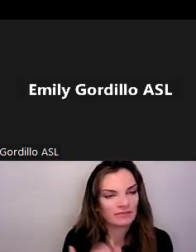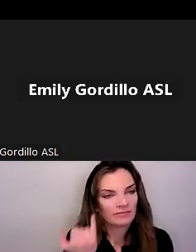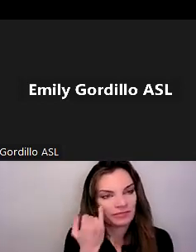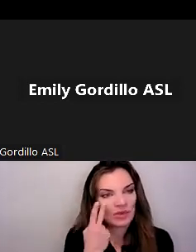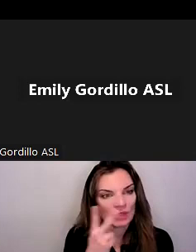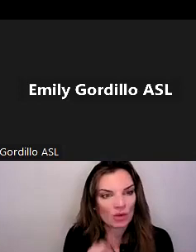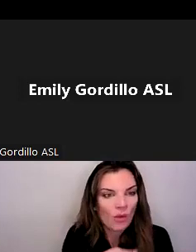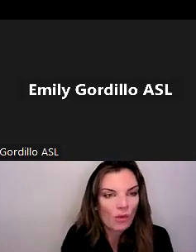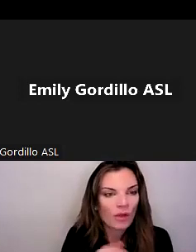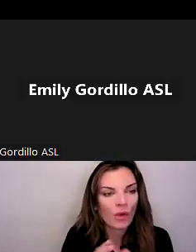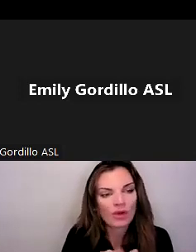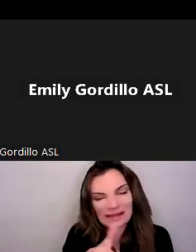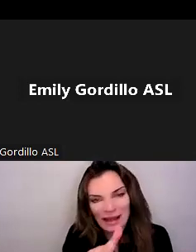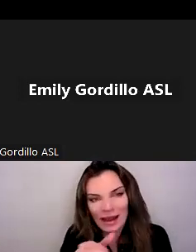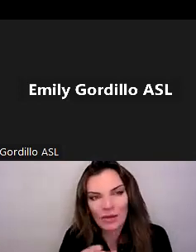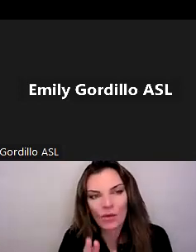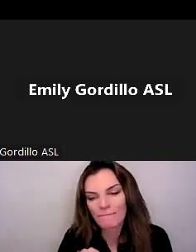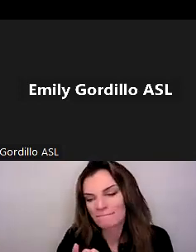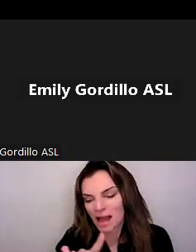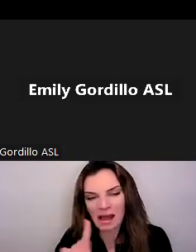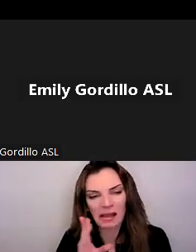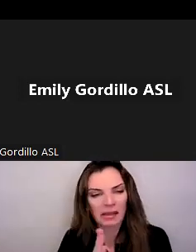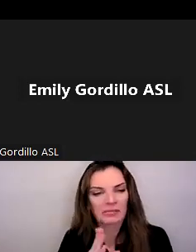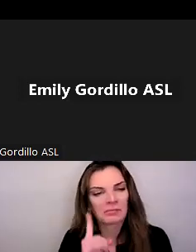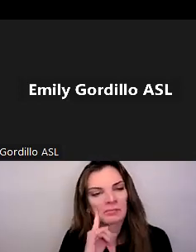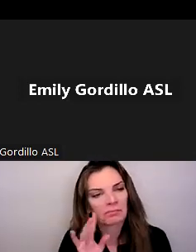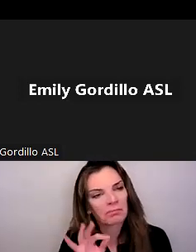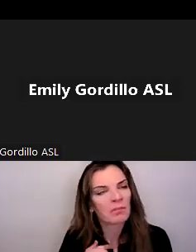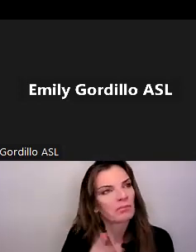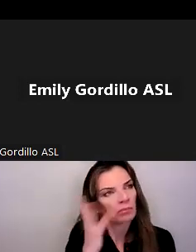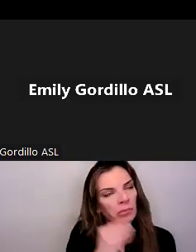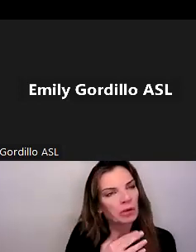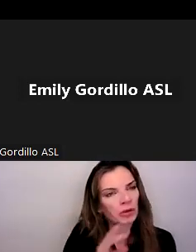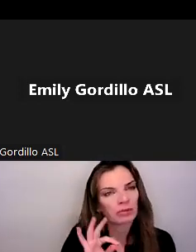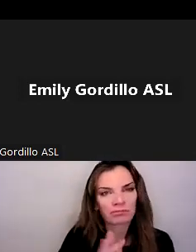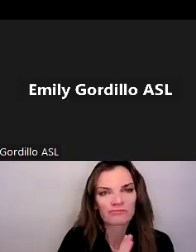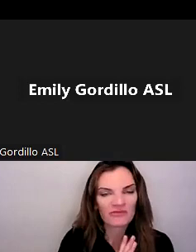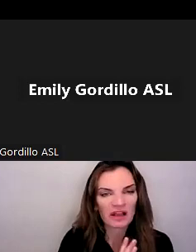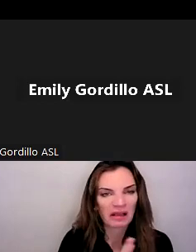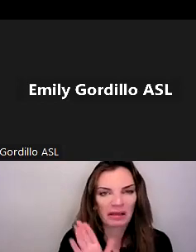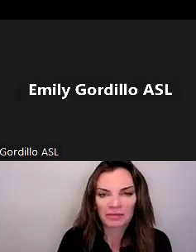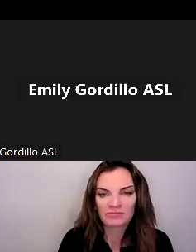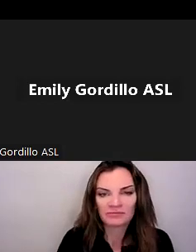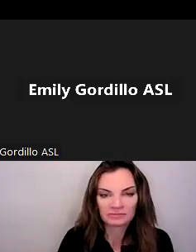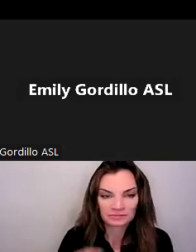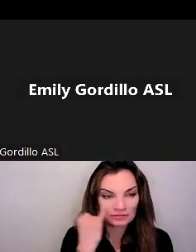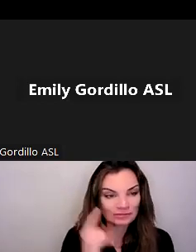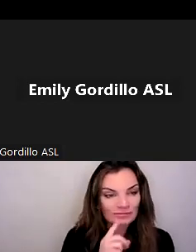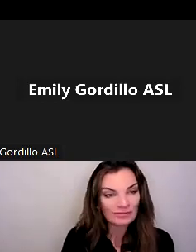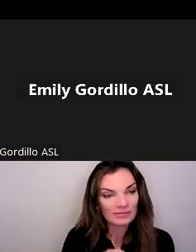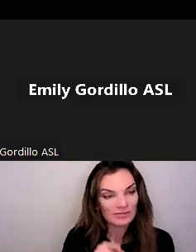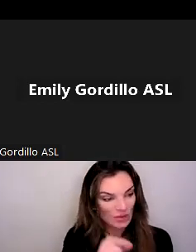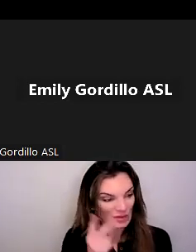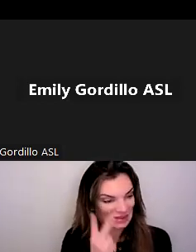normal or slight or mild, you think, okay, well, I'm doing pretty good, right? But if you actually look at somebody that